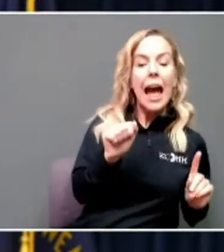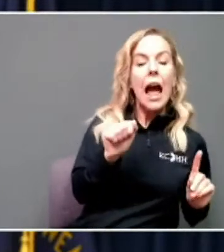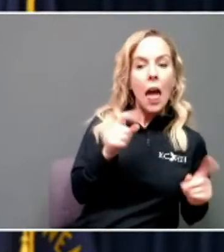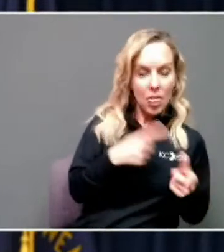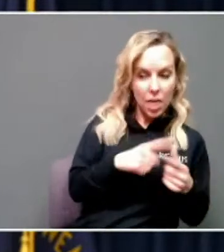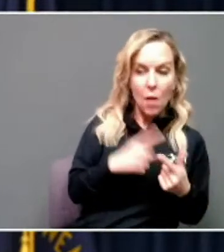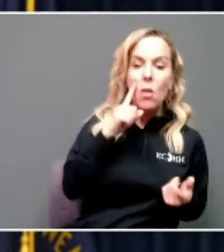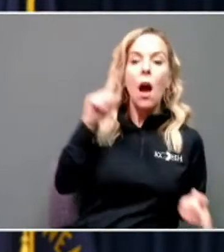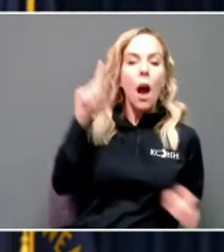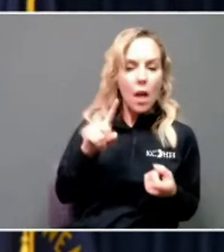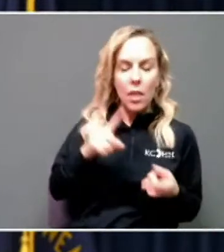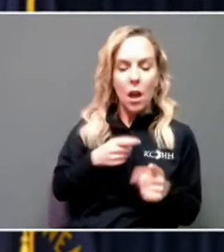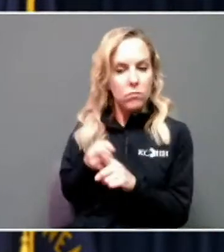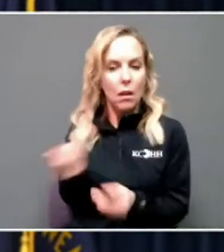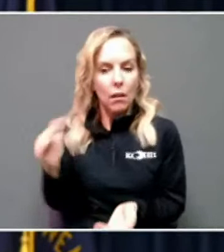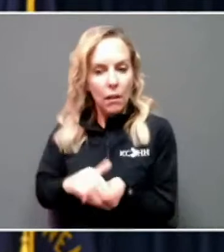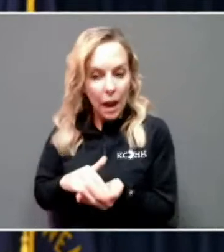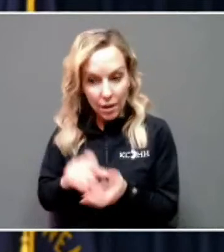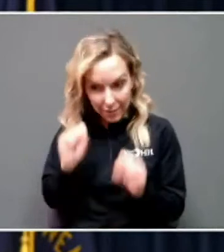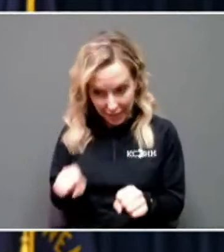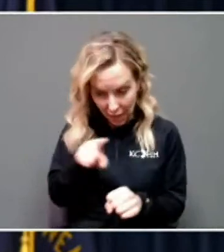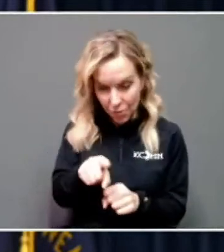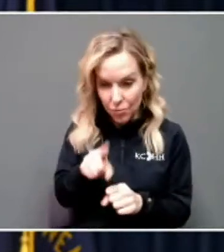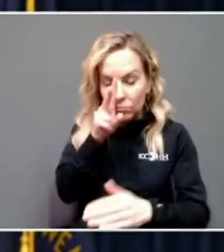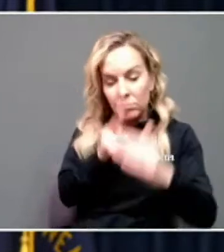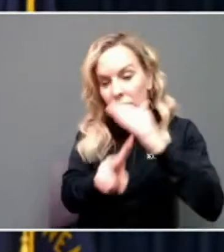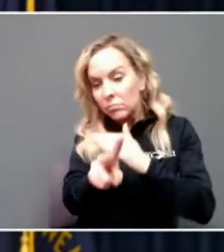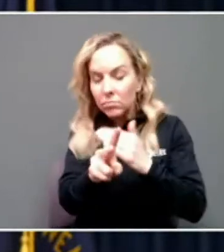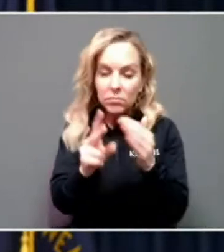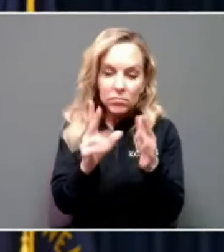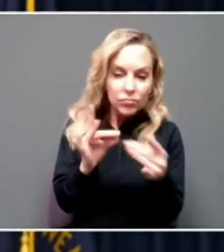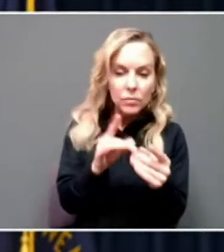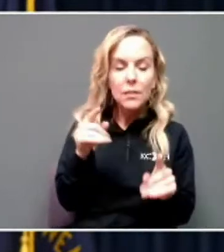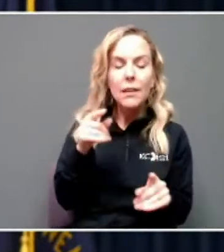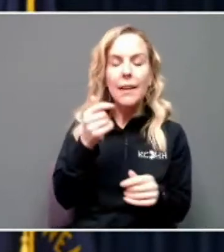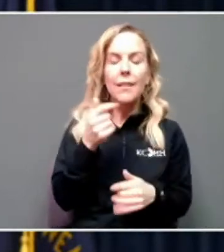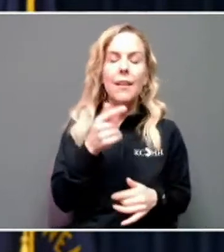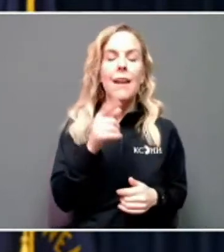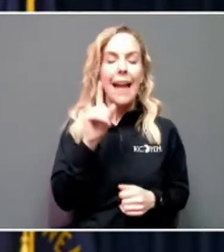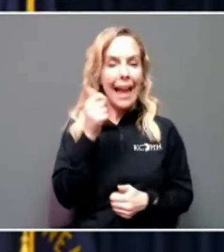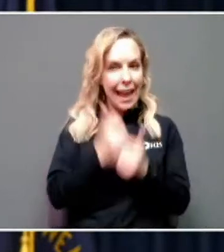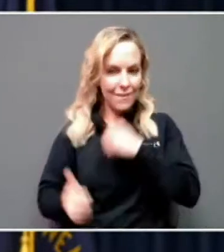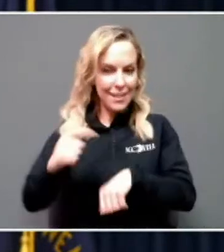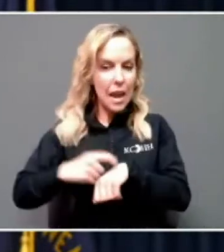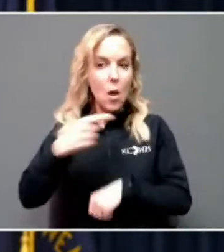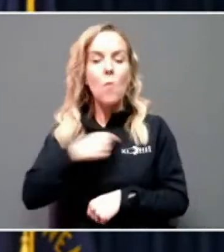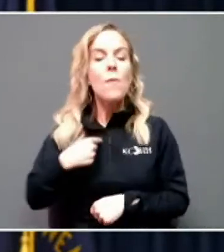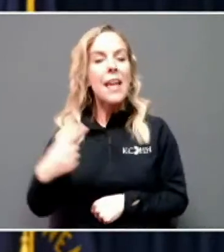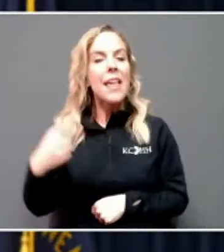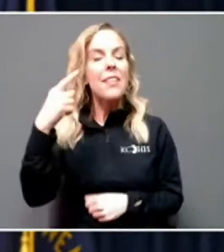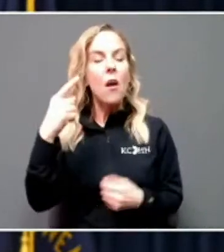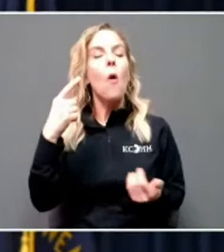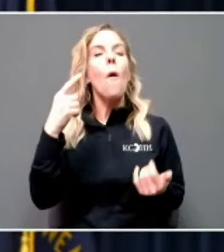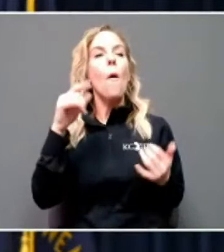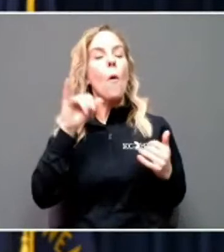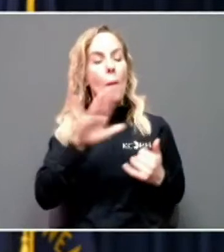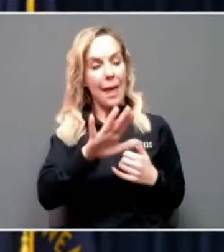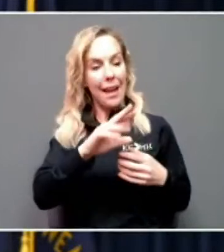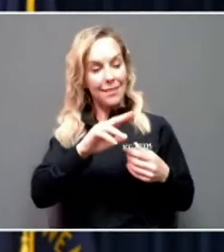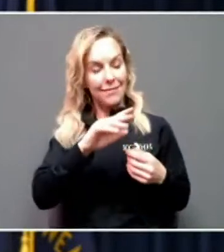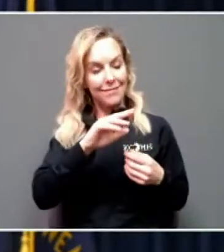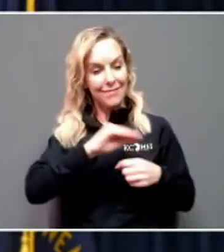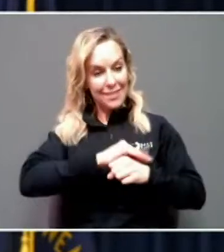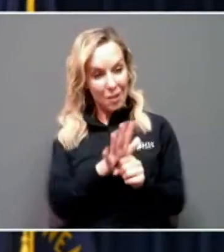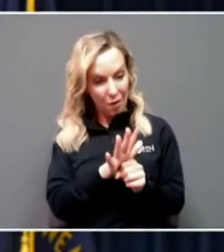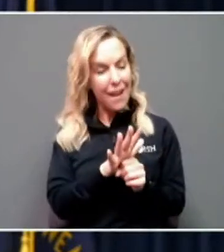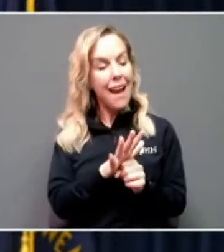Well, every time we think we know where this virus is going, we are wrong. Let's remember, this virus has one goal, and that's